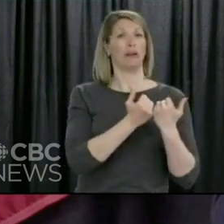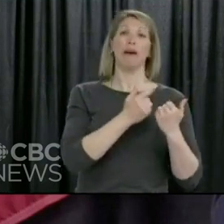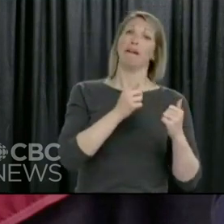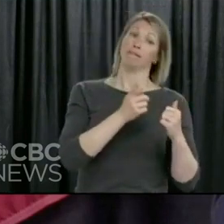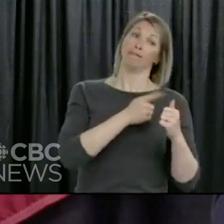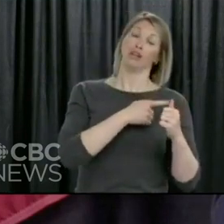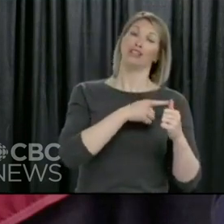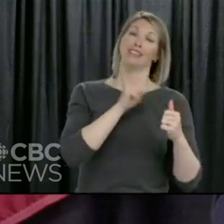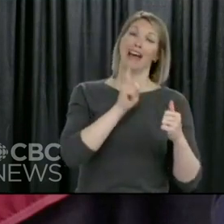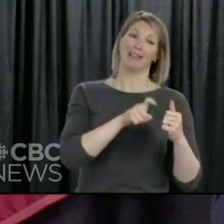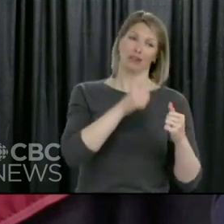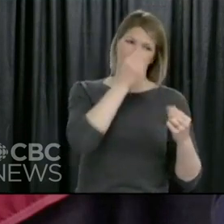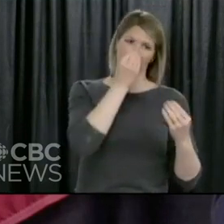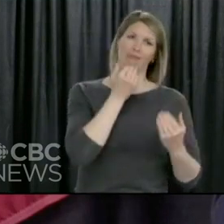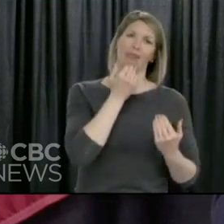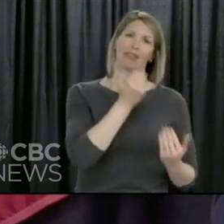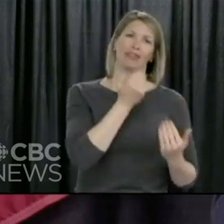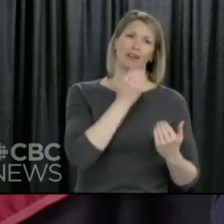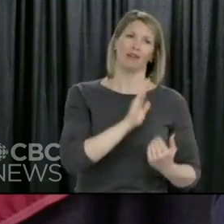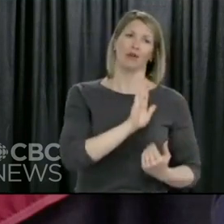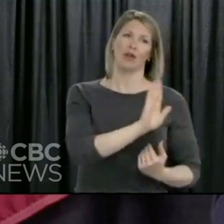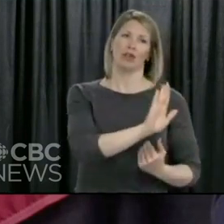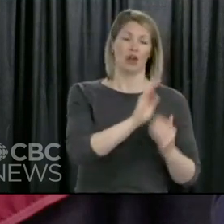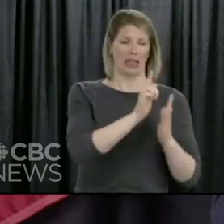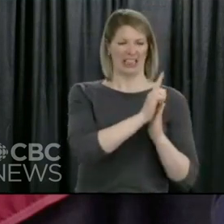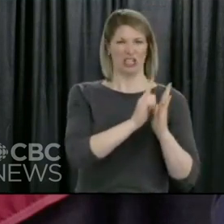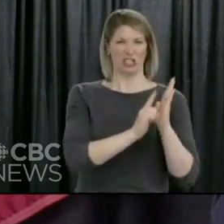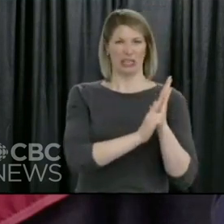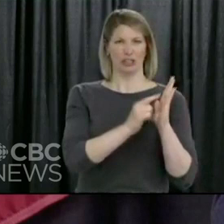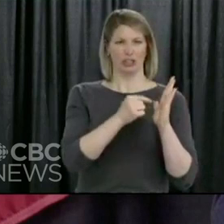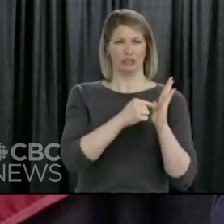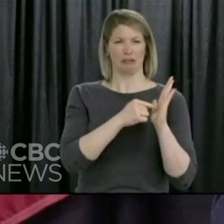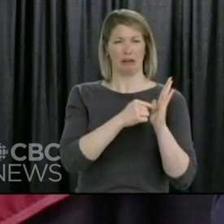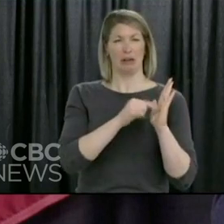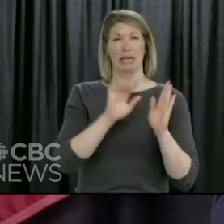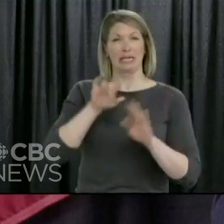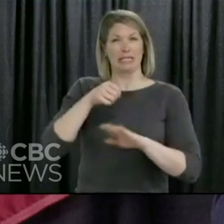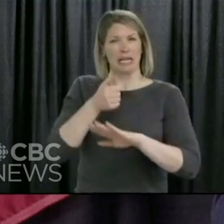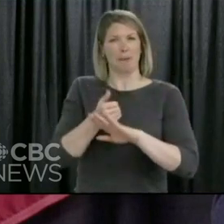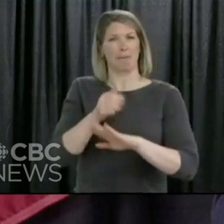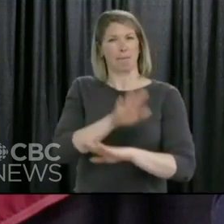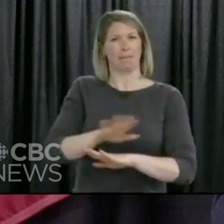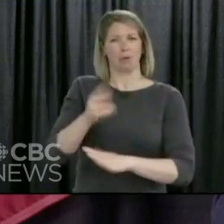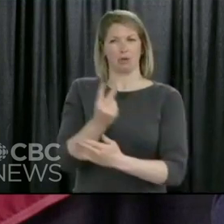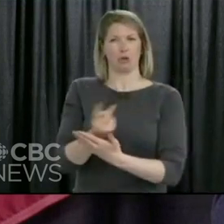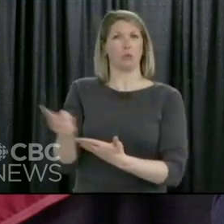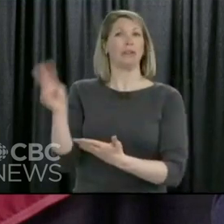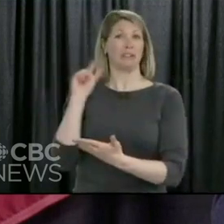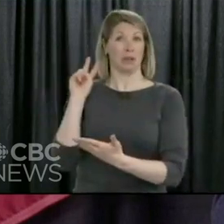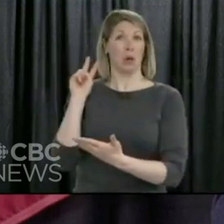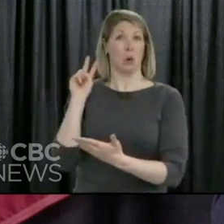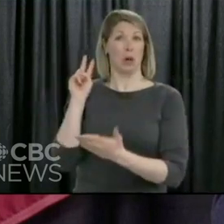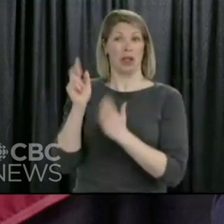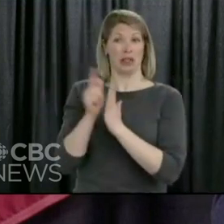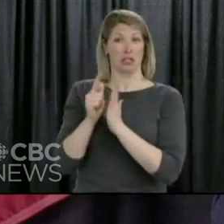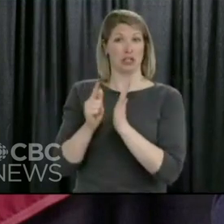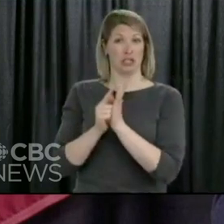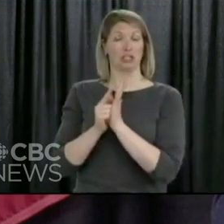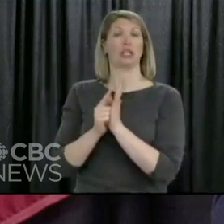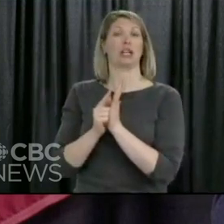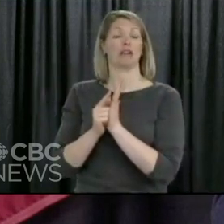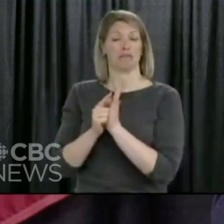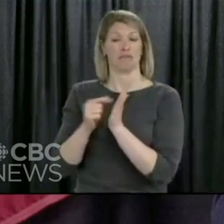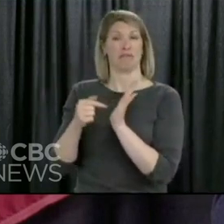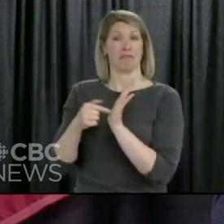work that they've done in looking at this piece of legislation that went in place about 2 weeks ago. Of course, we all know this was a matter of enforcement. It was